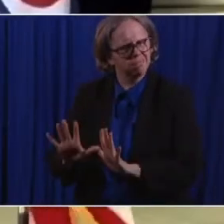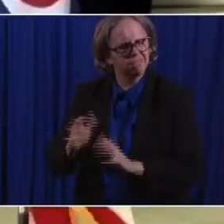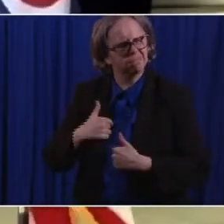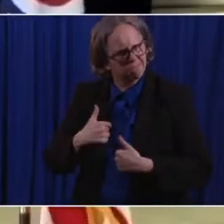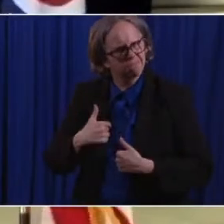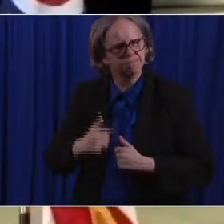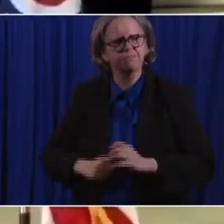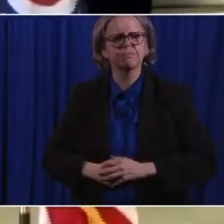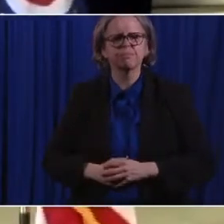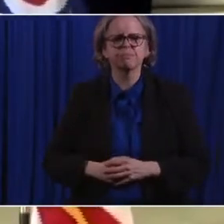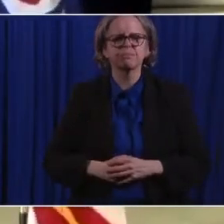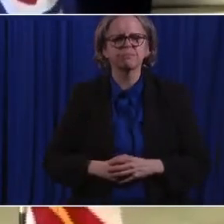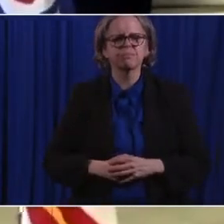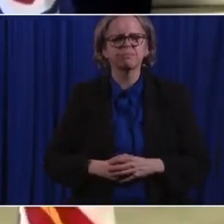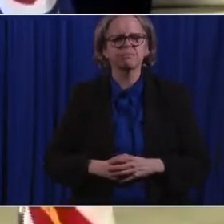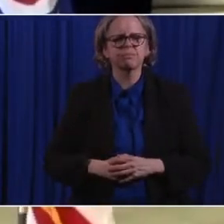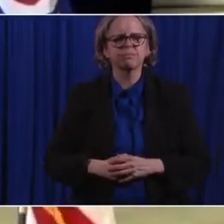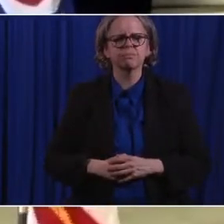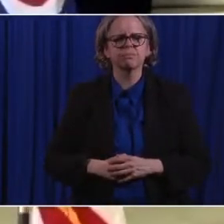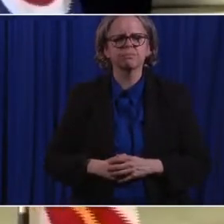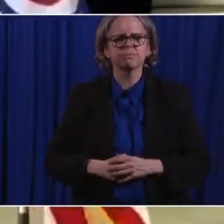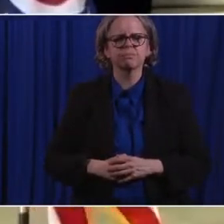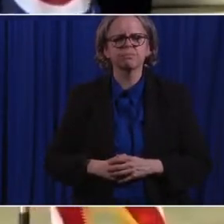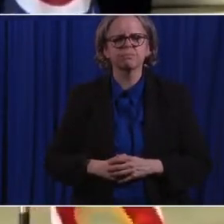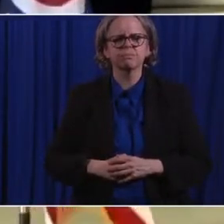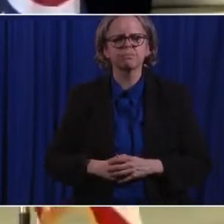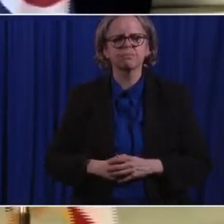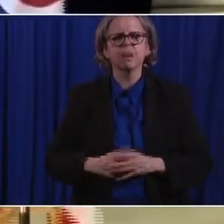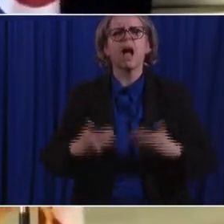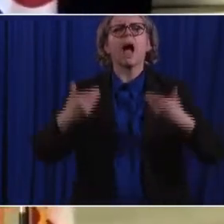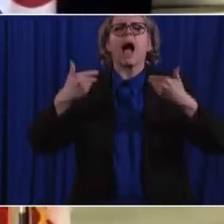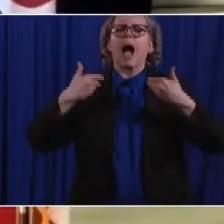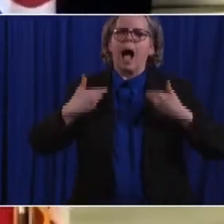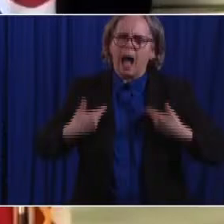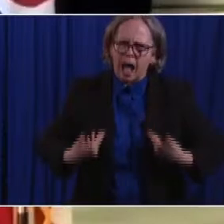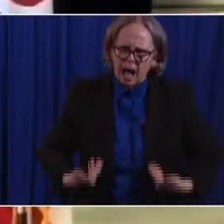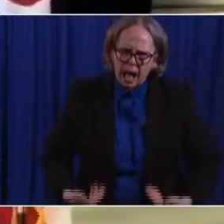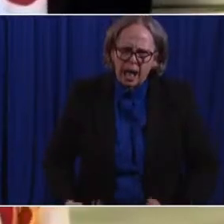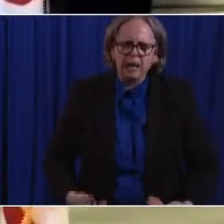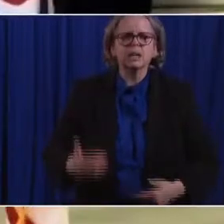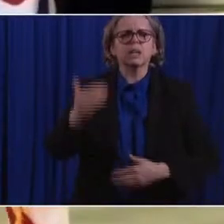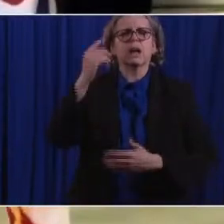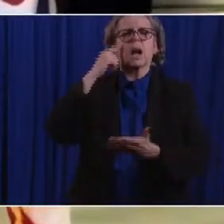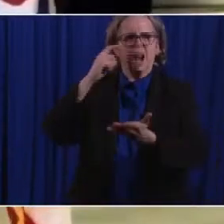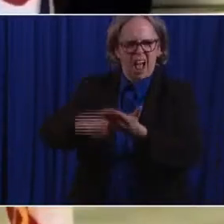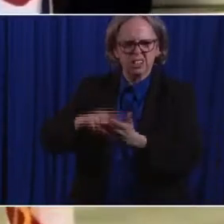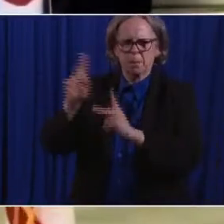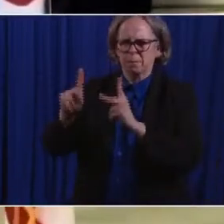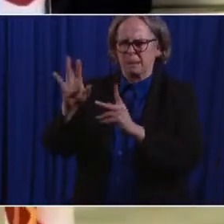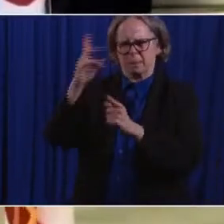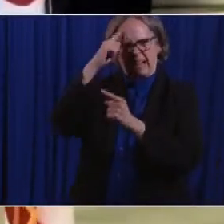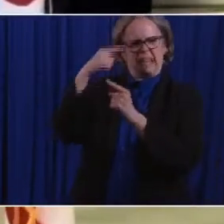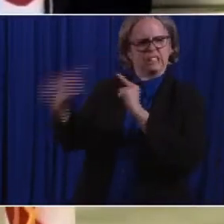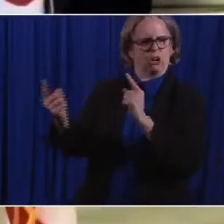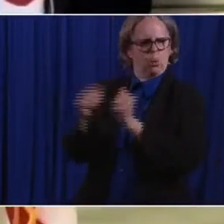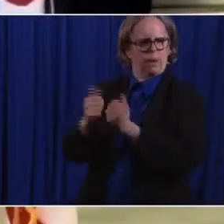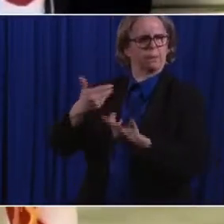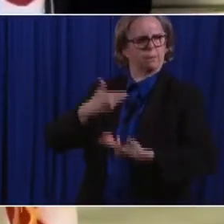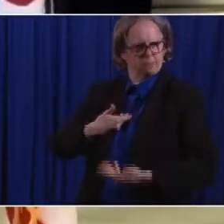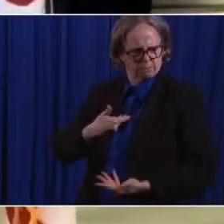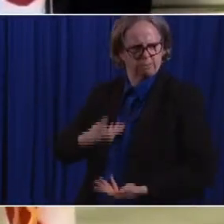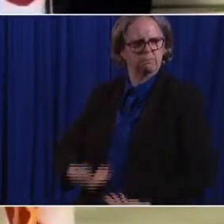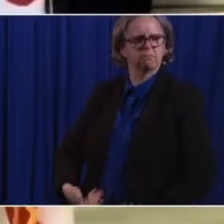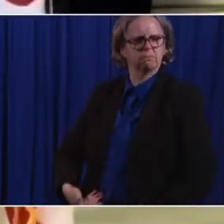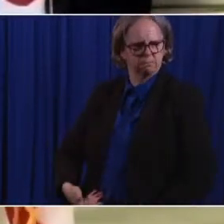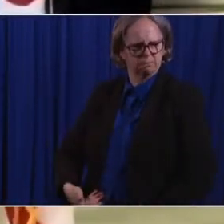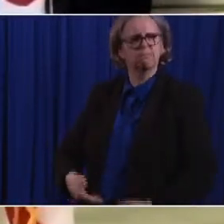I acknowledge people who disagree with me on this. I've used this as an opportunity